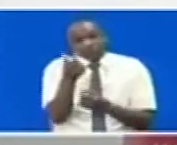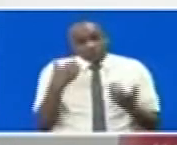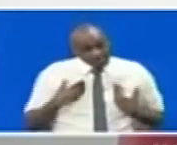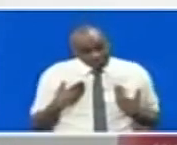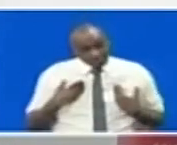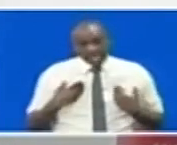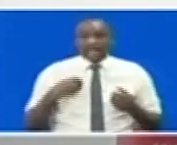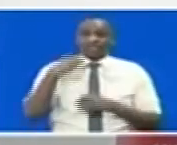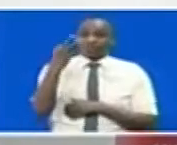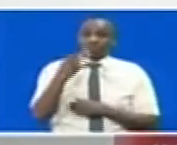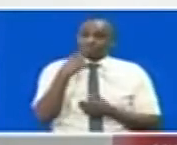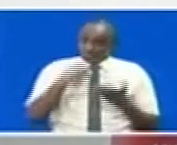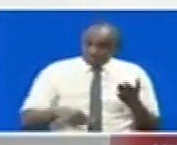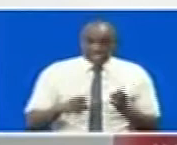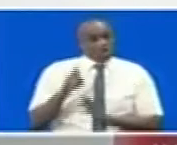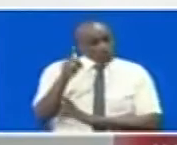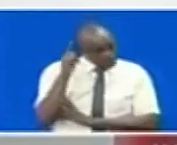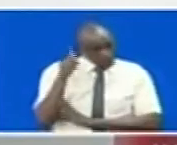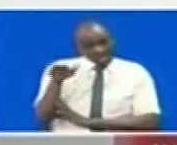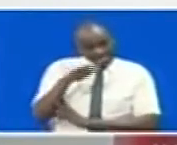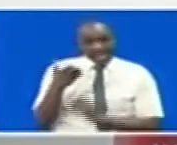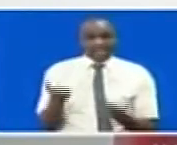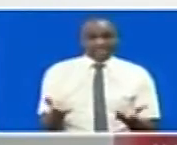and thirdly, the law, the requisite law